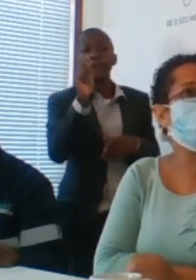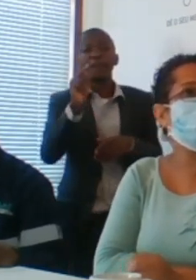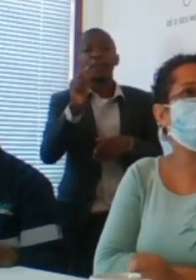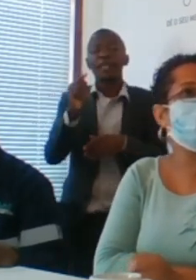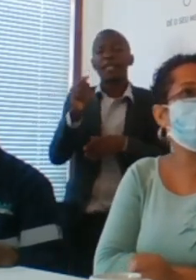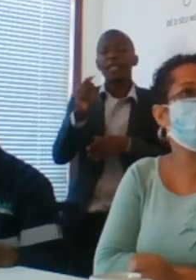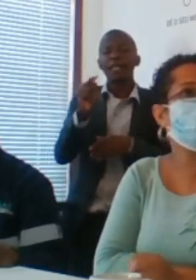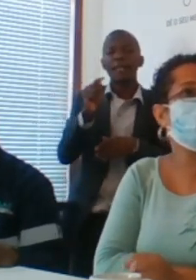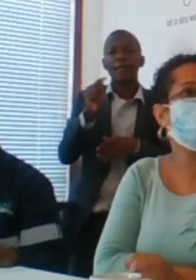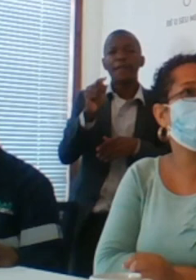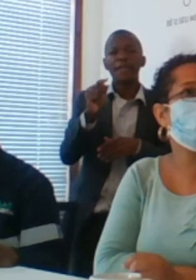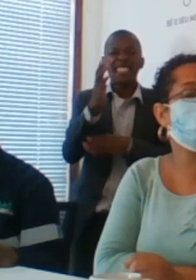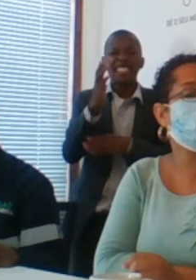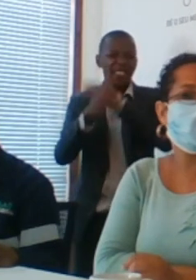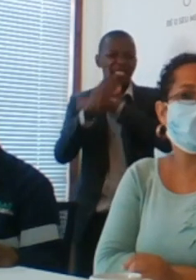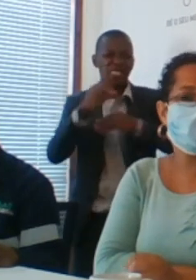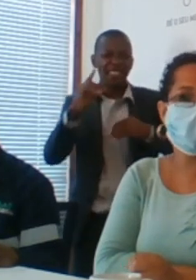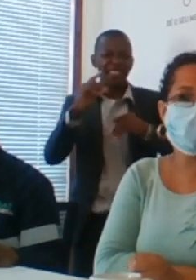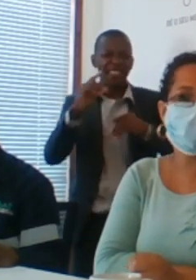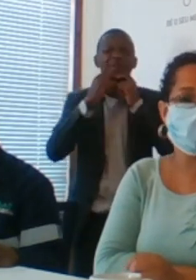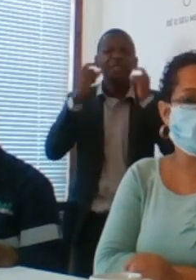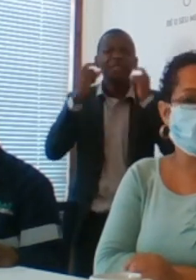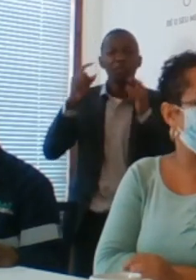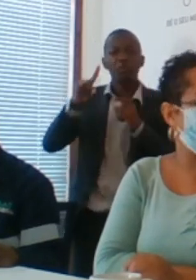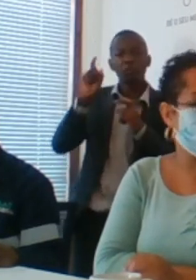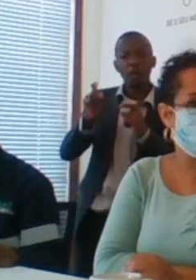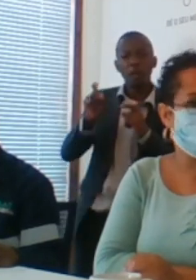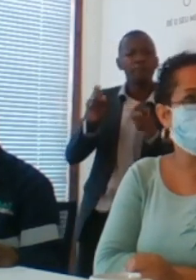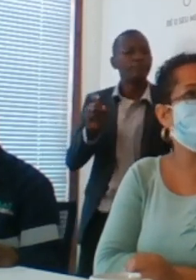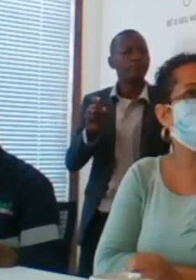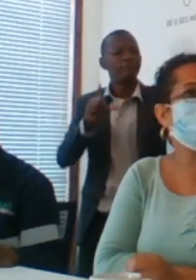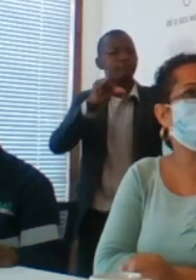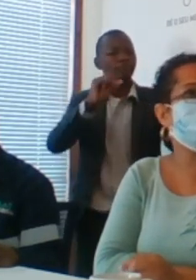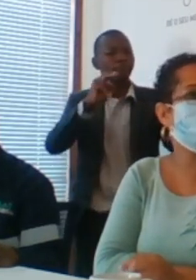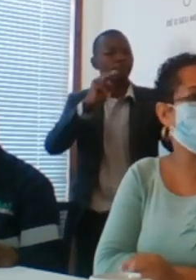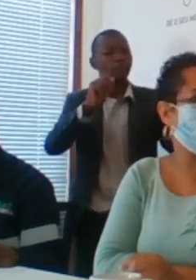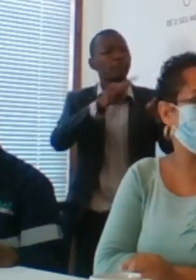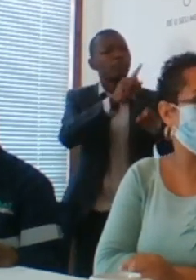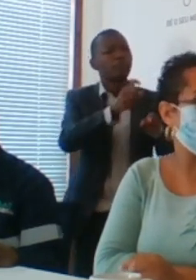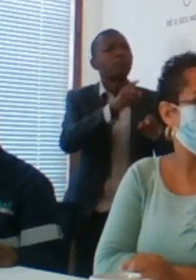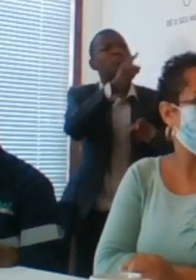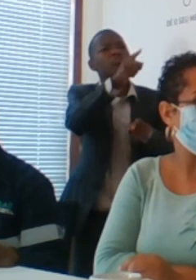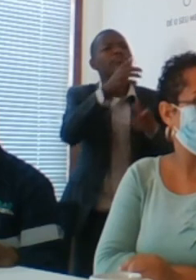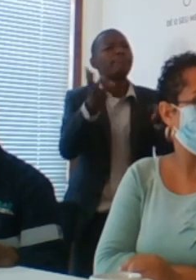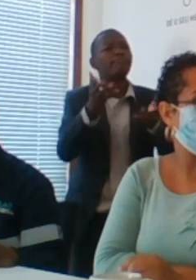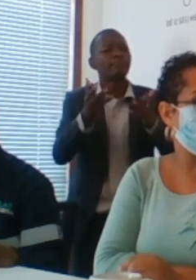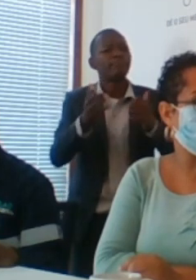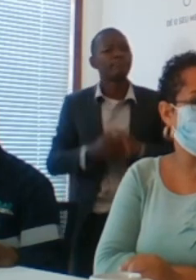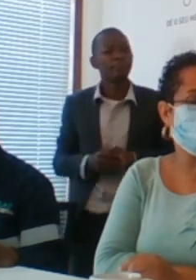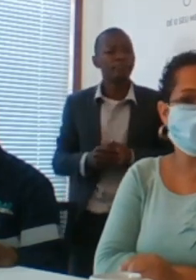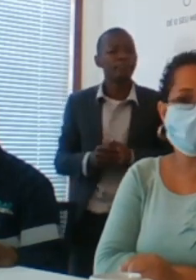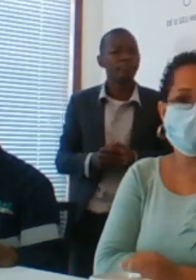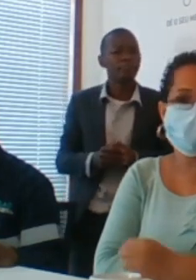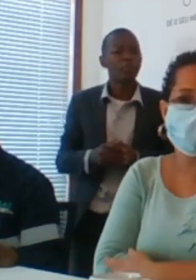the opportunity for people with special conditions? Lino, please answer that question. How